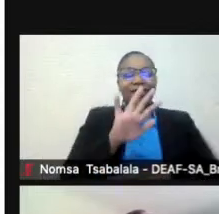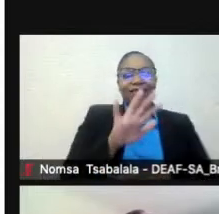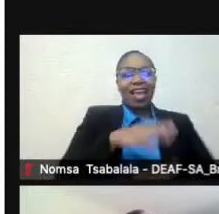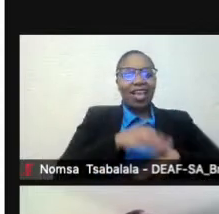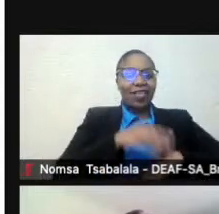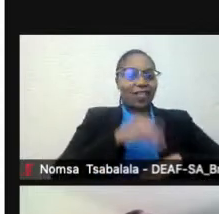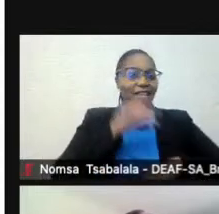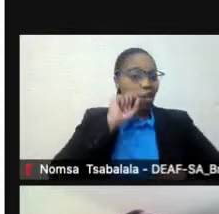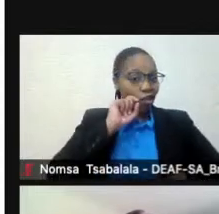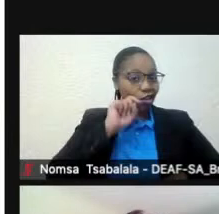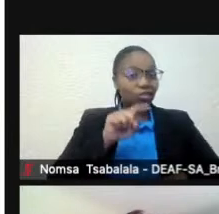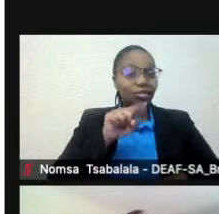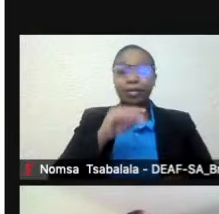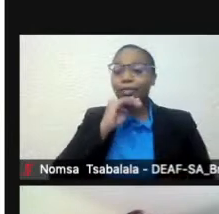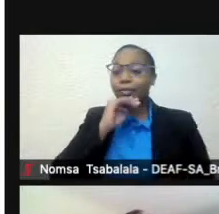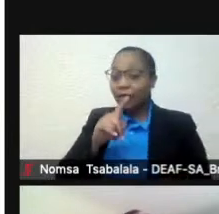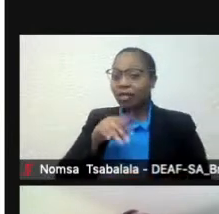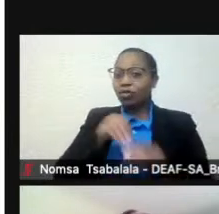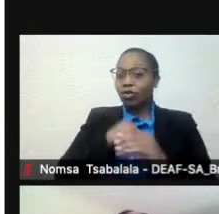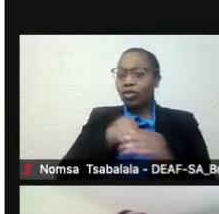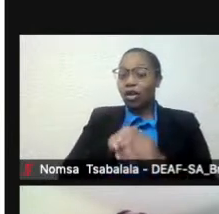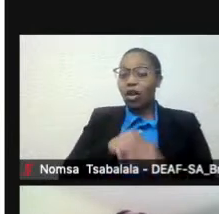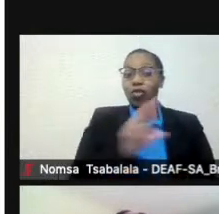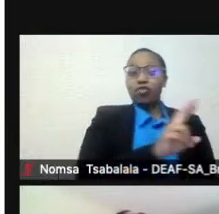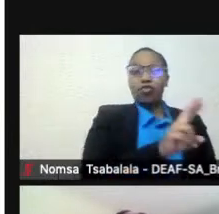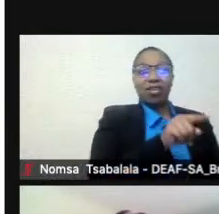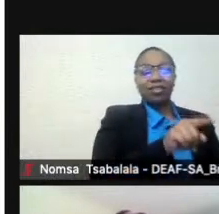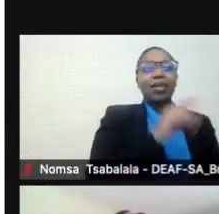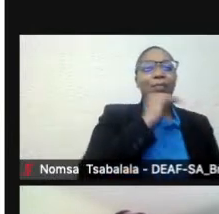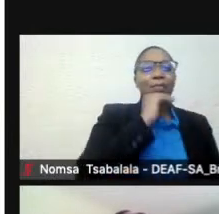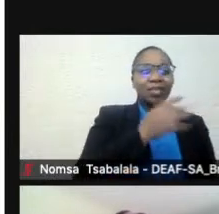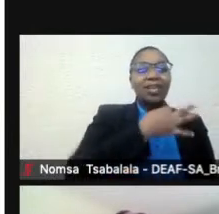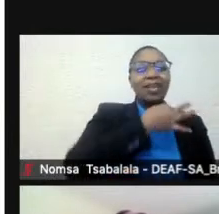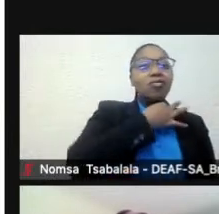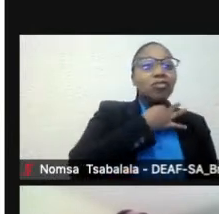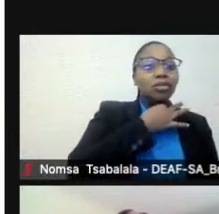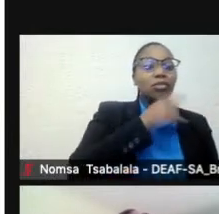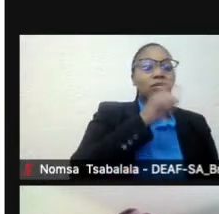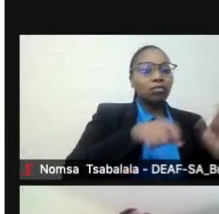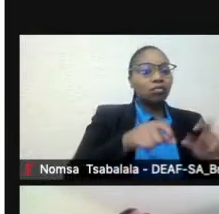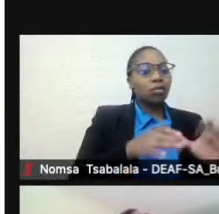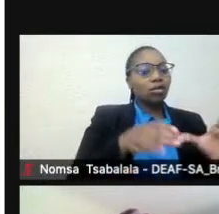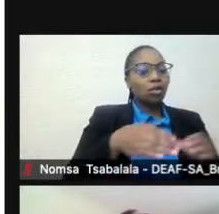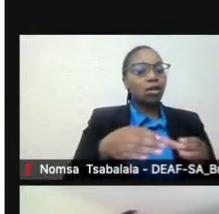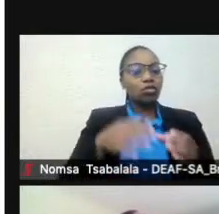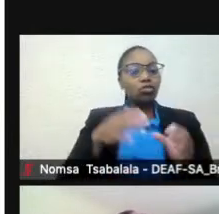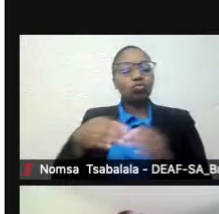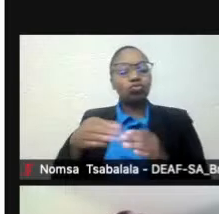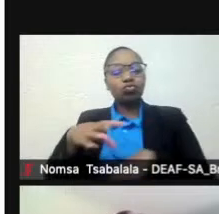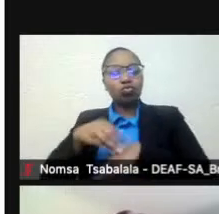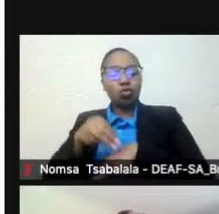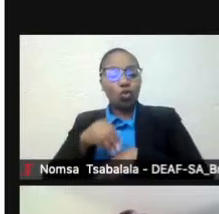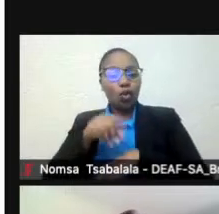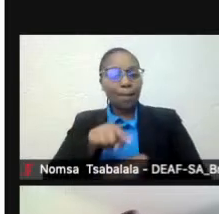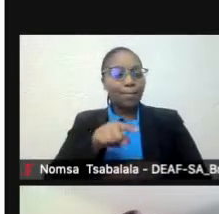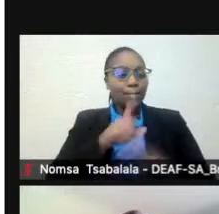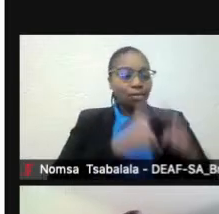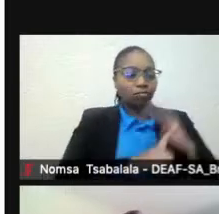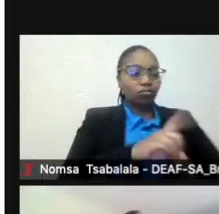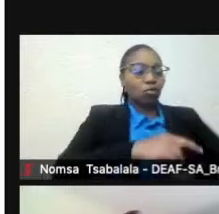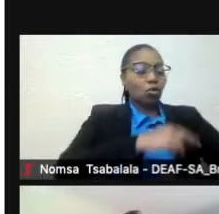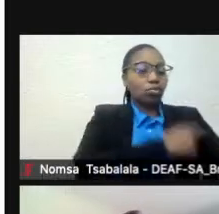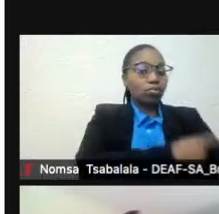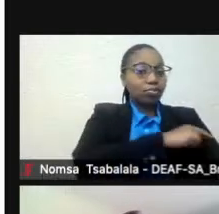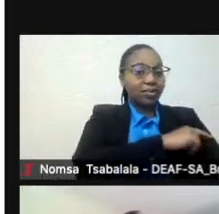on the right is the admission incidence risk by age group, and this includes all age groups. So apologies, it looks